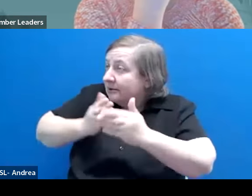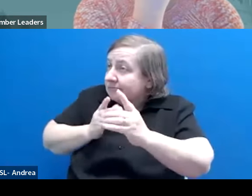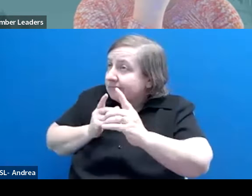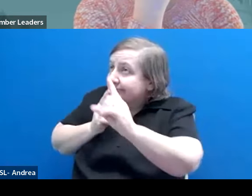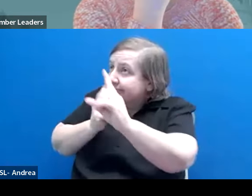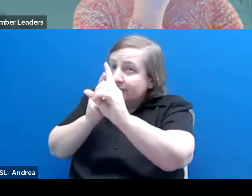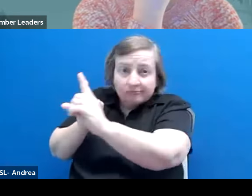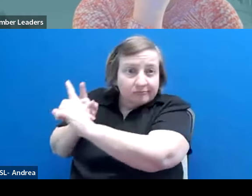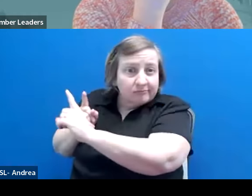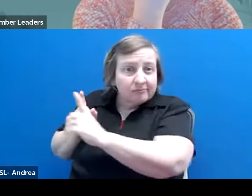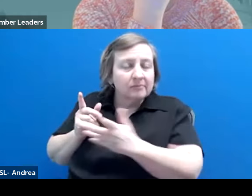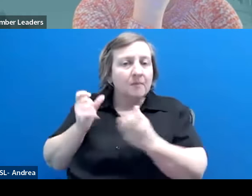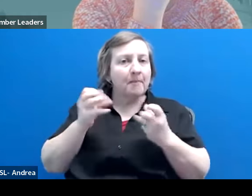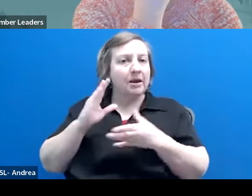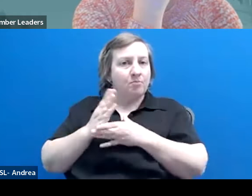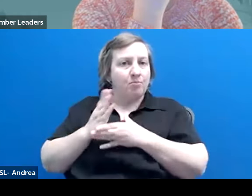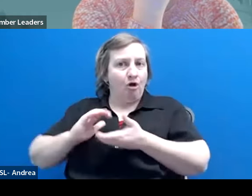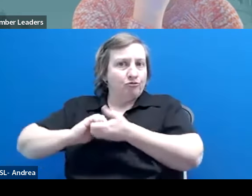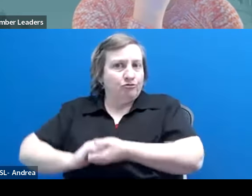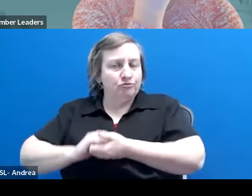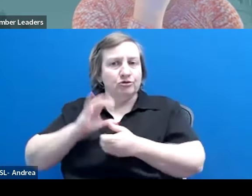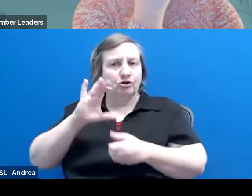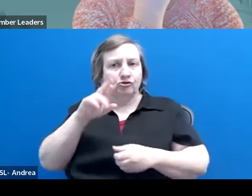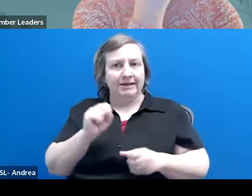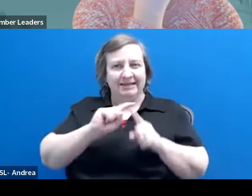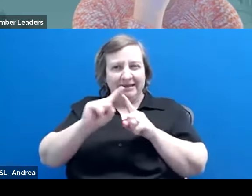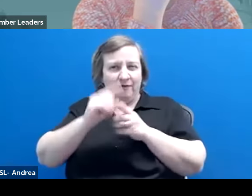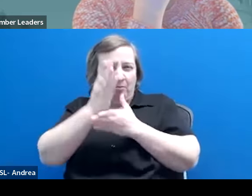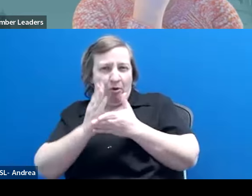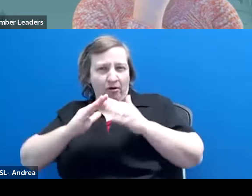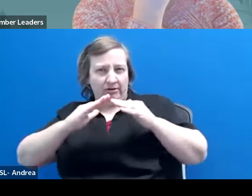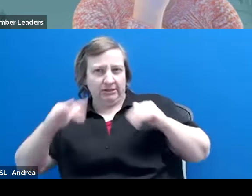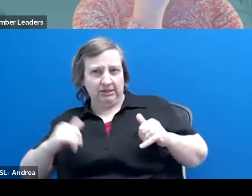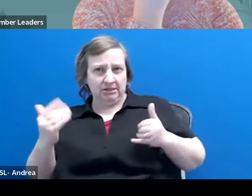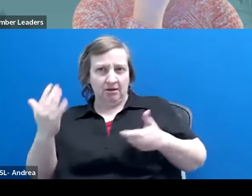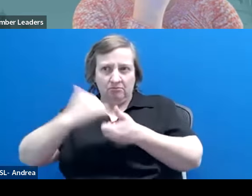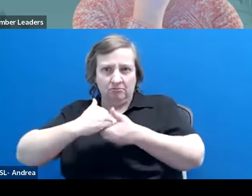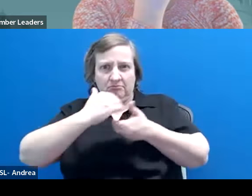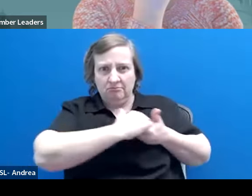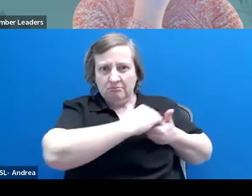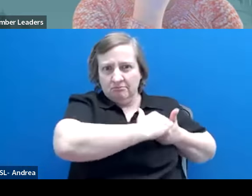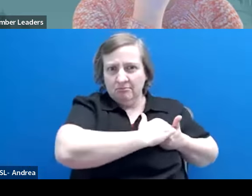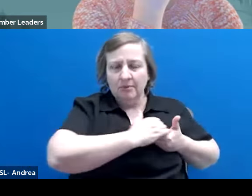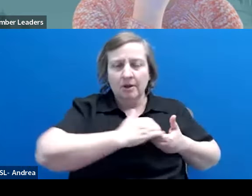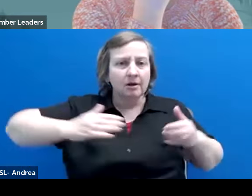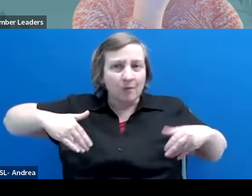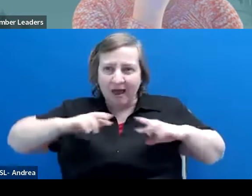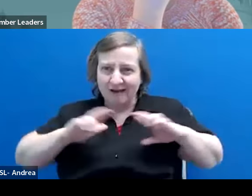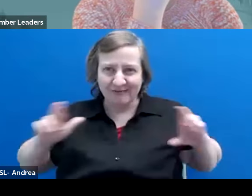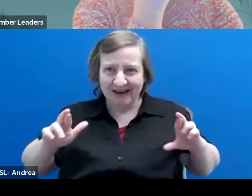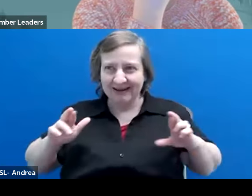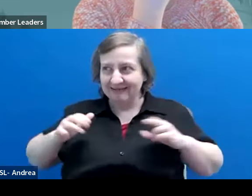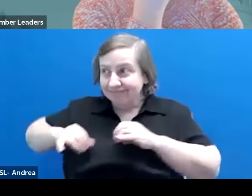lot of partners at the CRIS table that are coming from really important pieces of the system. And I think we're not quite there yet in creating